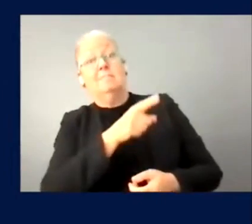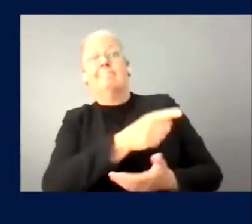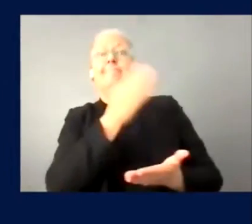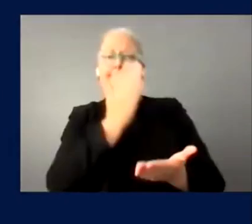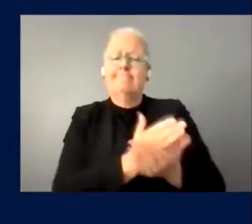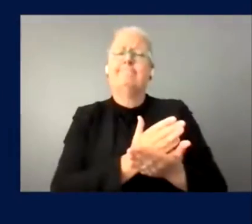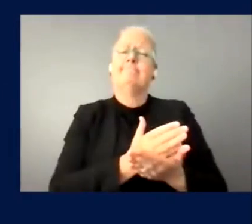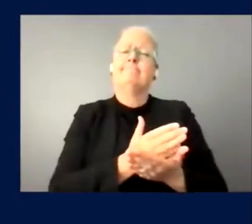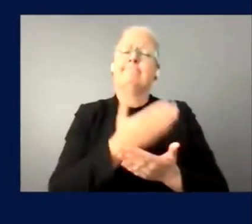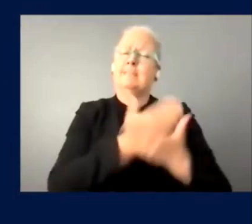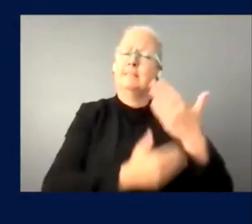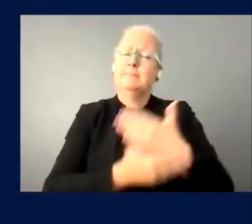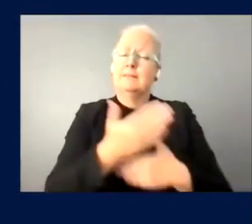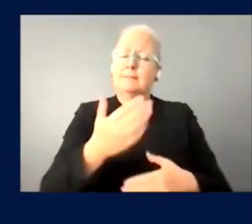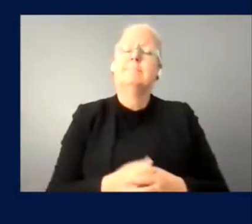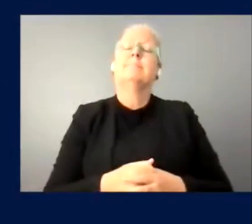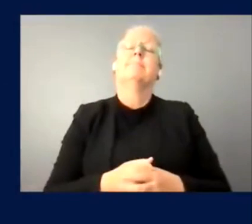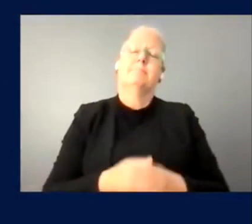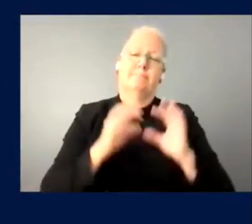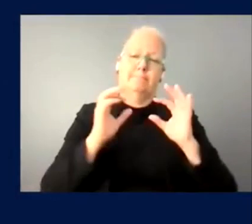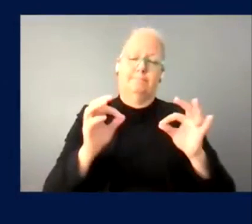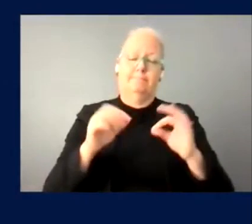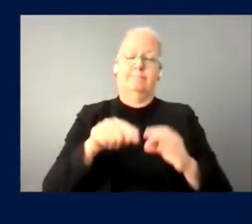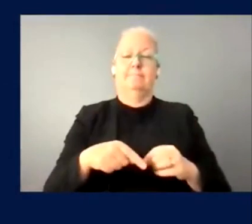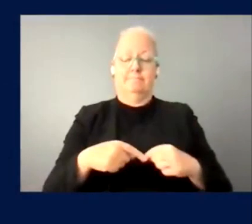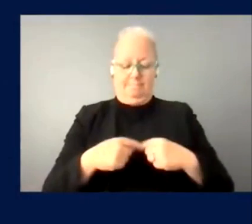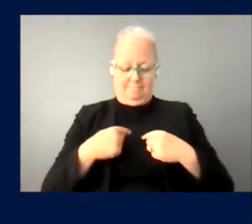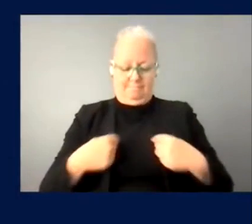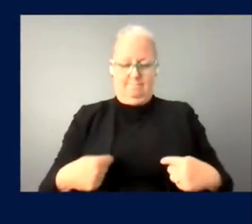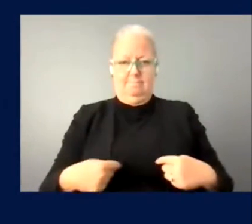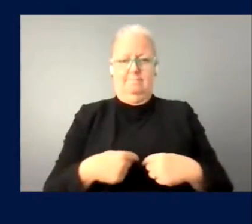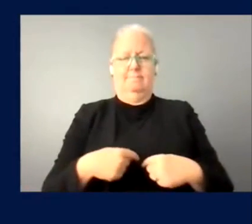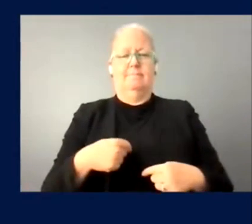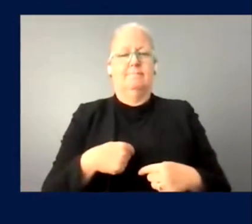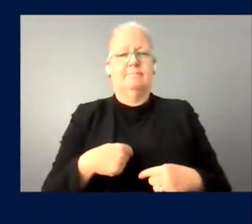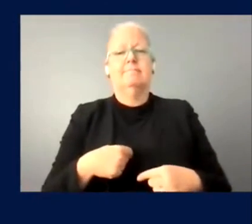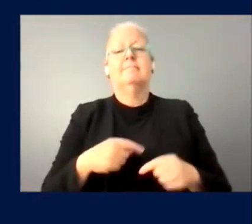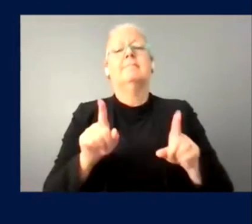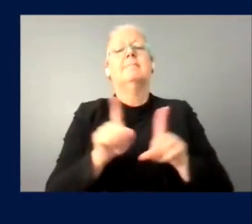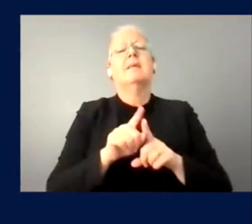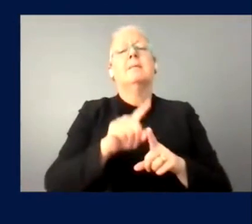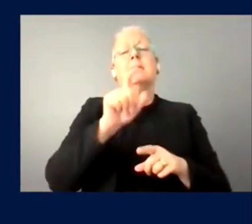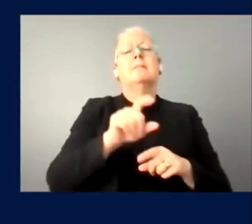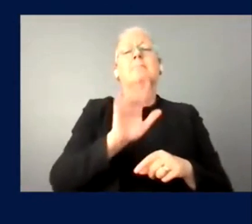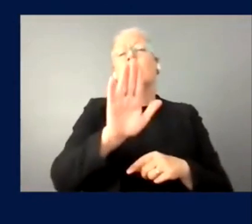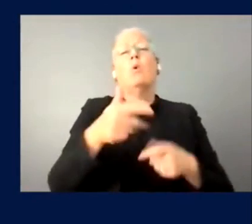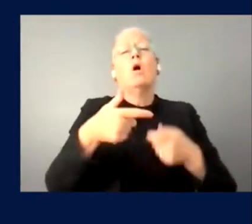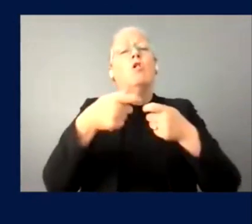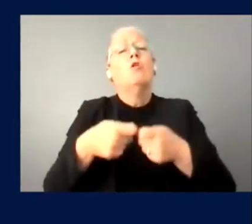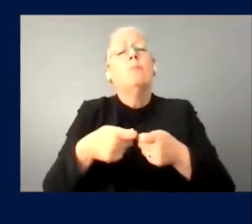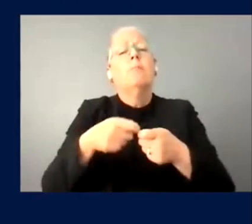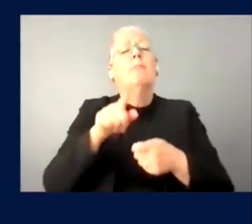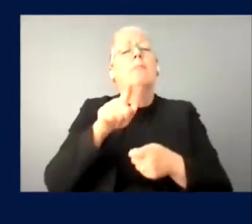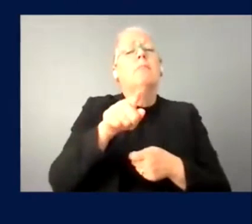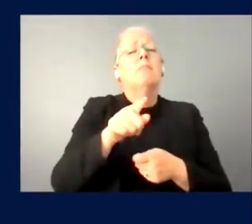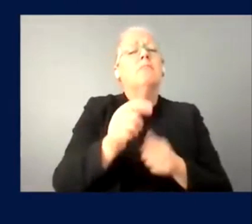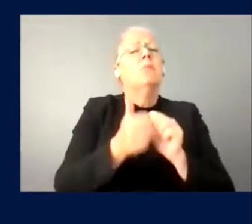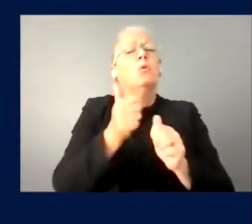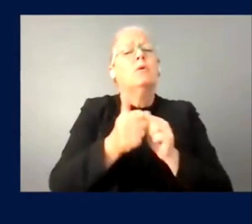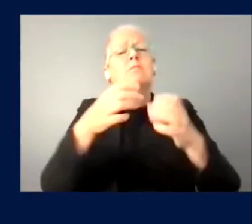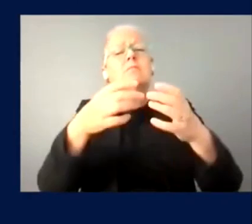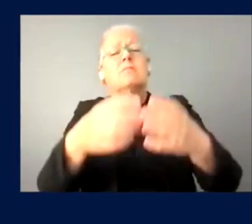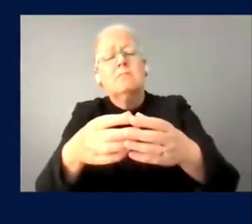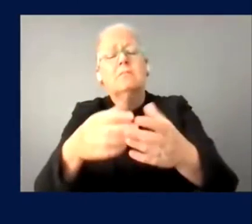system is kind of a voluntary opt-in system for people at your club, and it's a way for people to